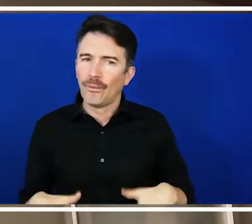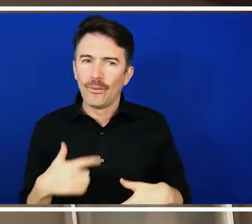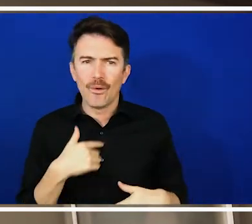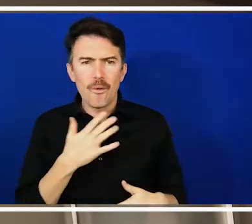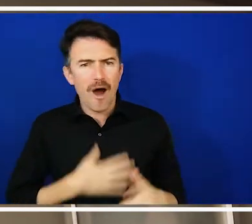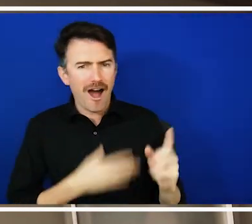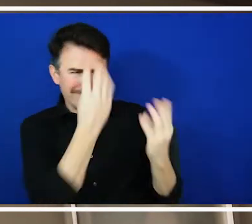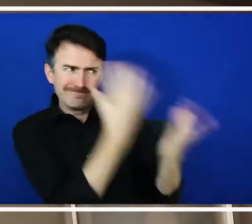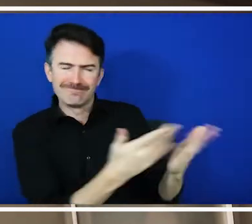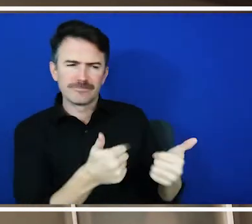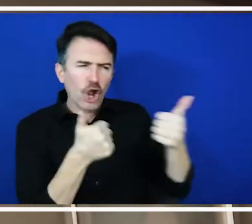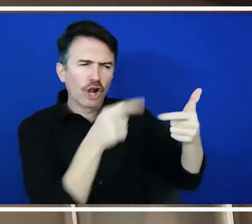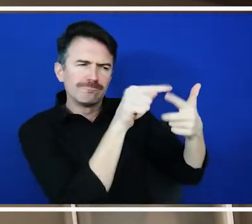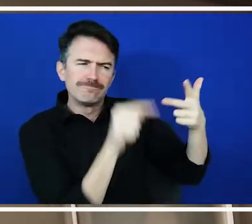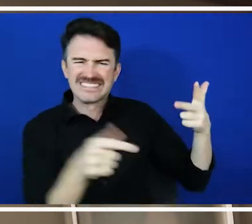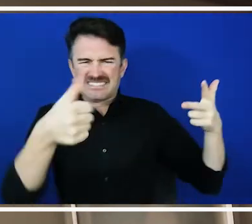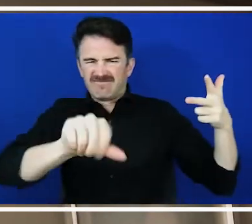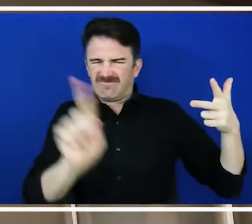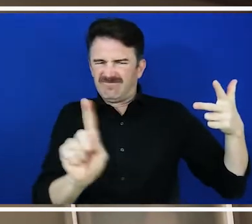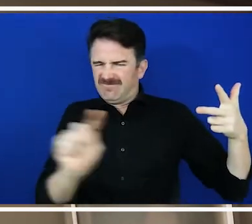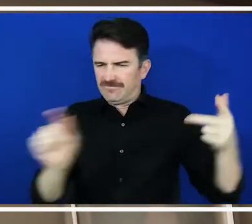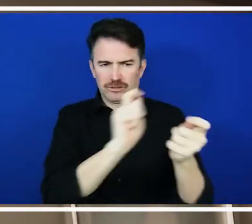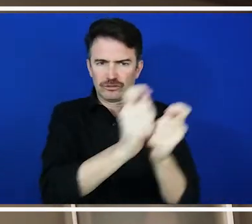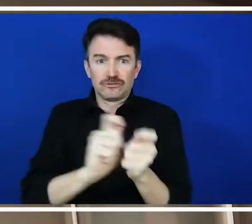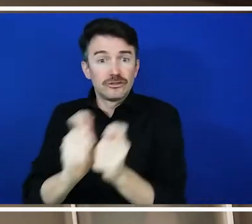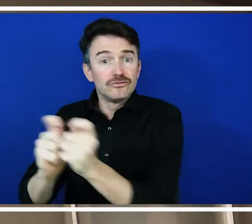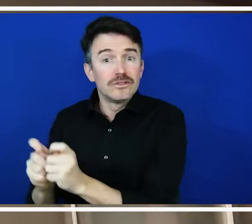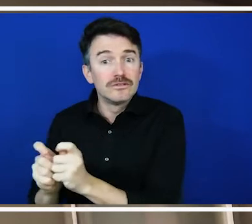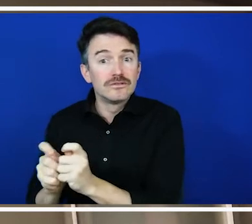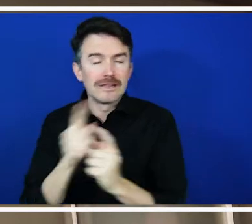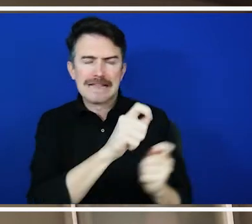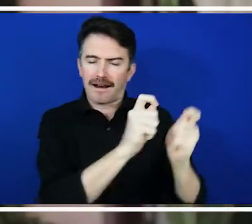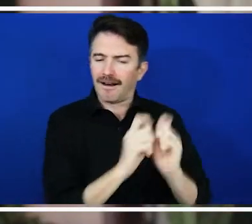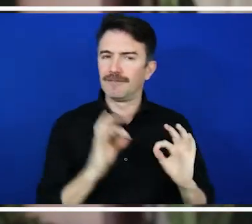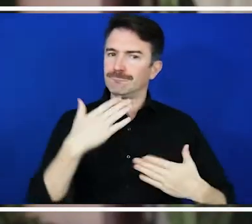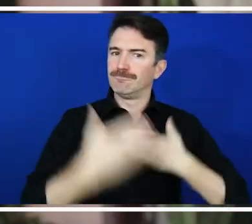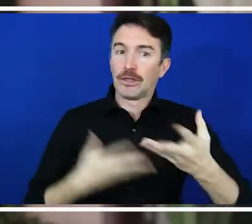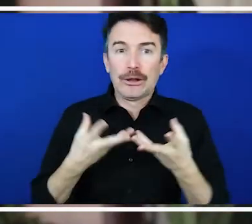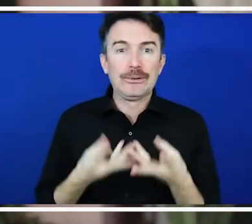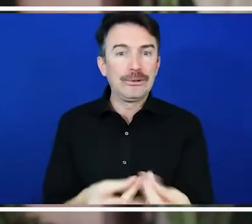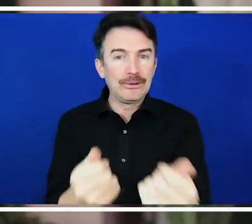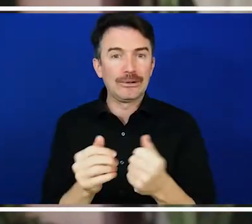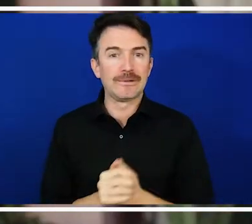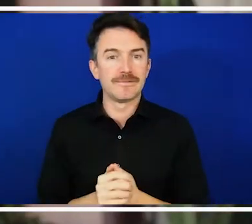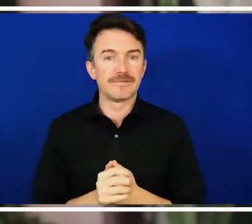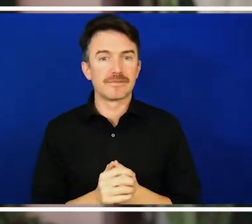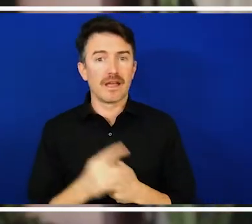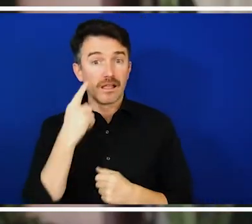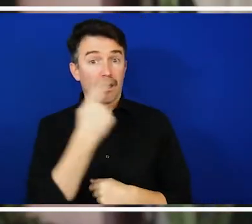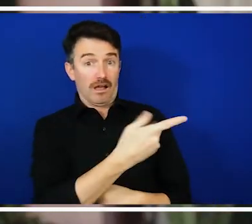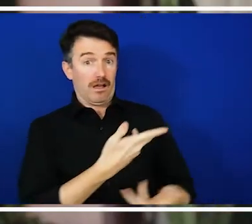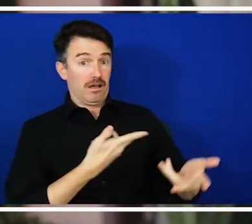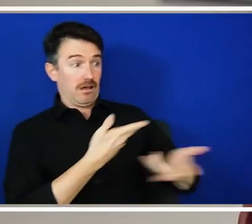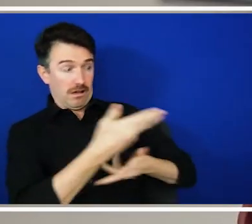wanted to do the right thing, they just didn't know how. And that's where they can sometimes mess up. I think that when we are consulted, we